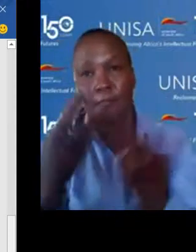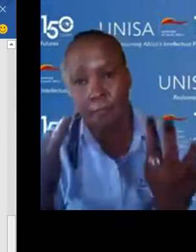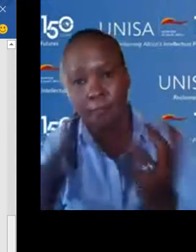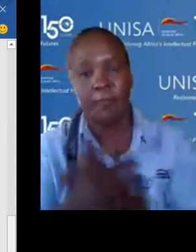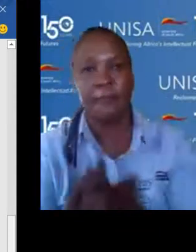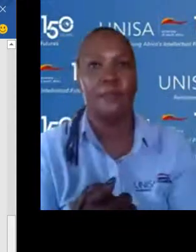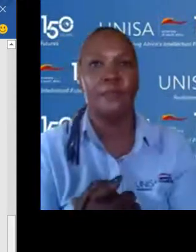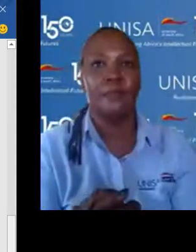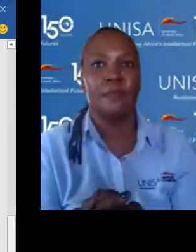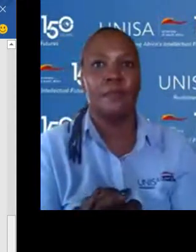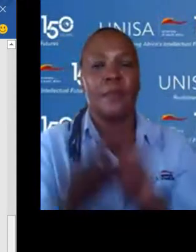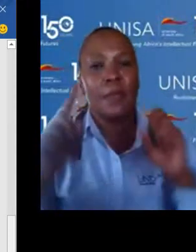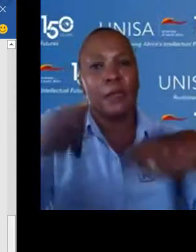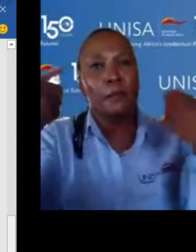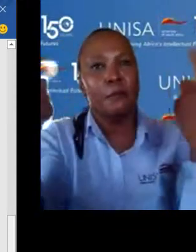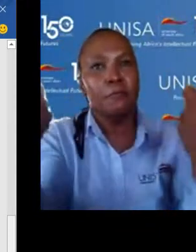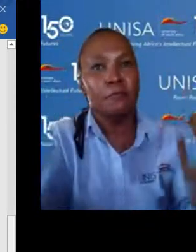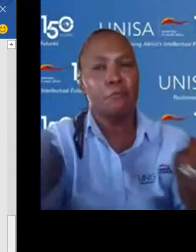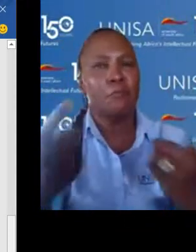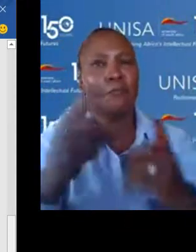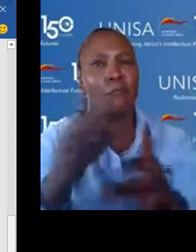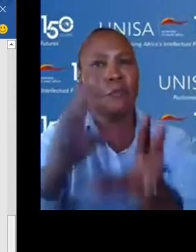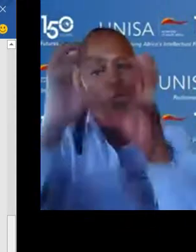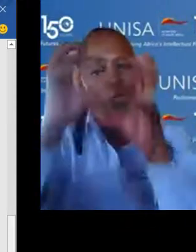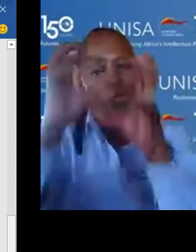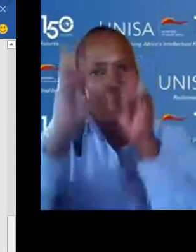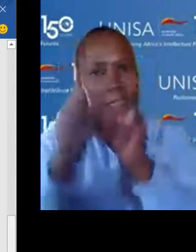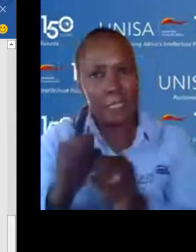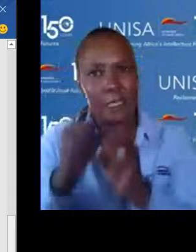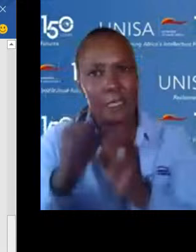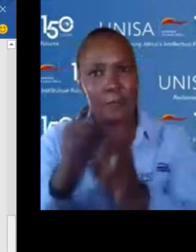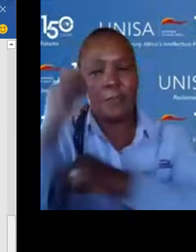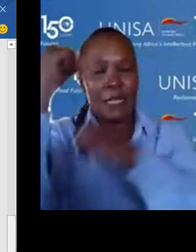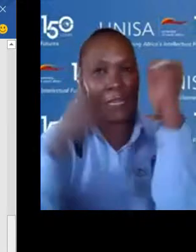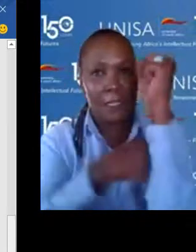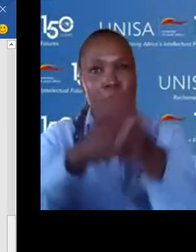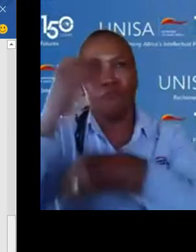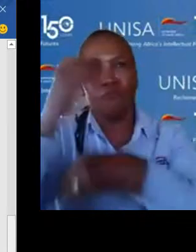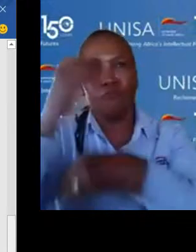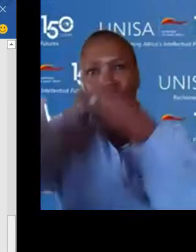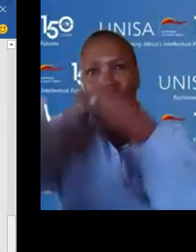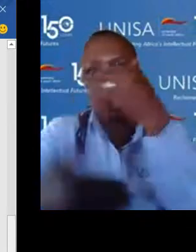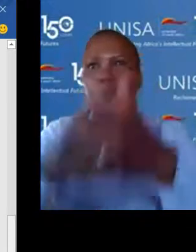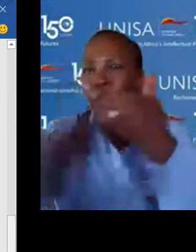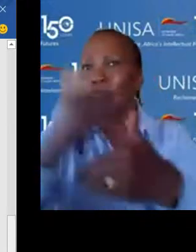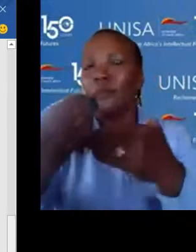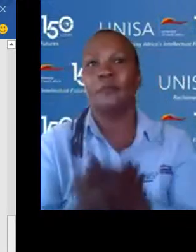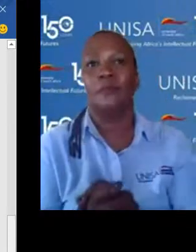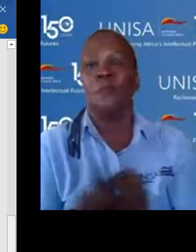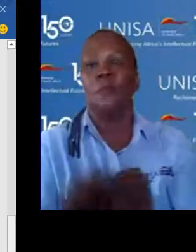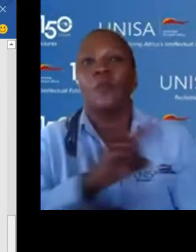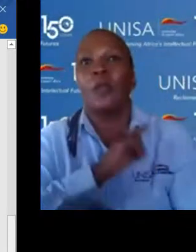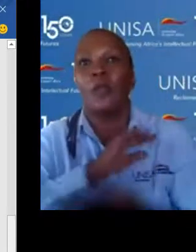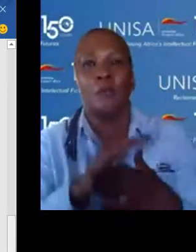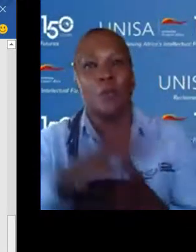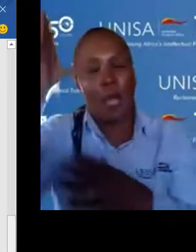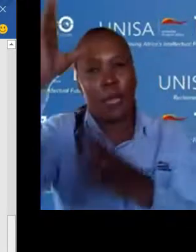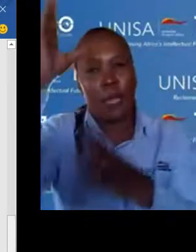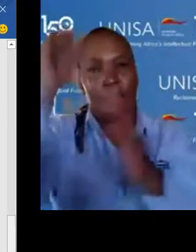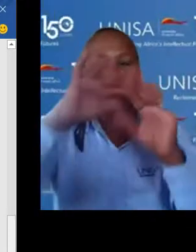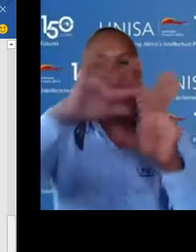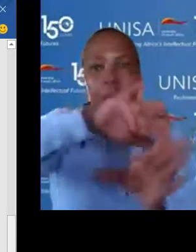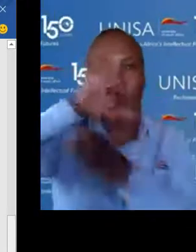Inability to sustain the structure on an ongoing basis due to academic exclusion caused by lack